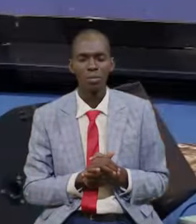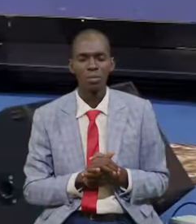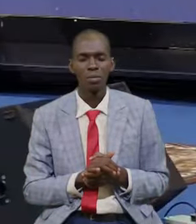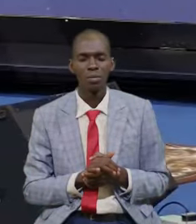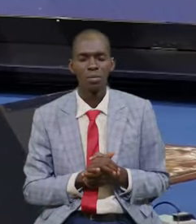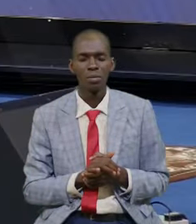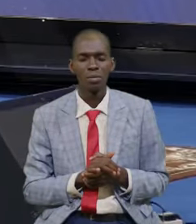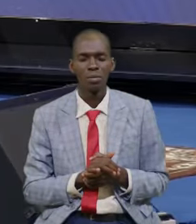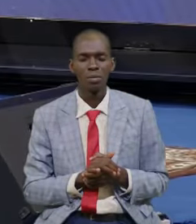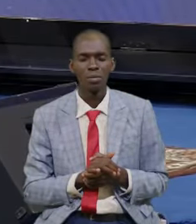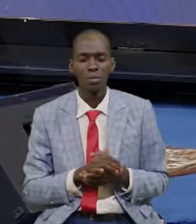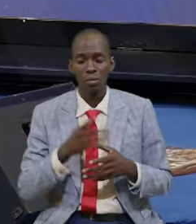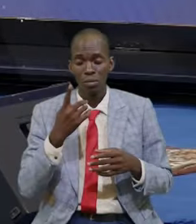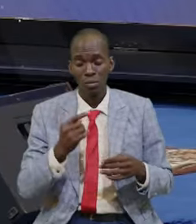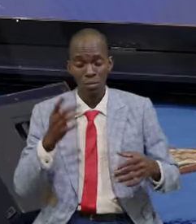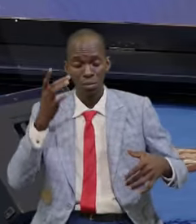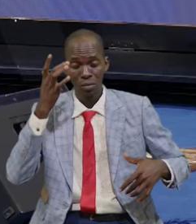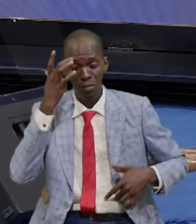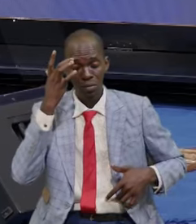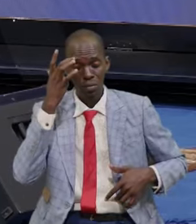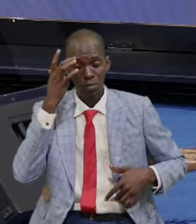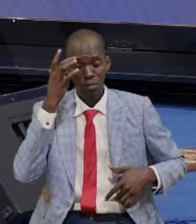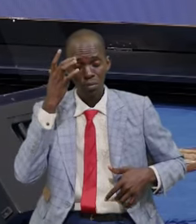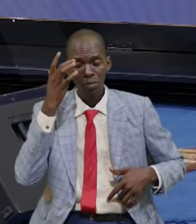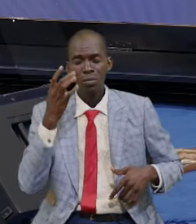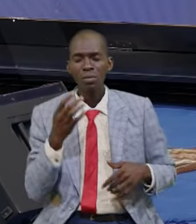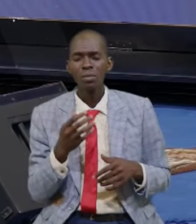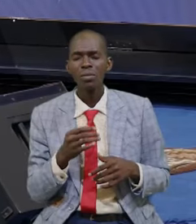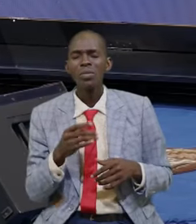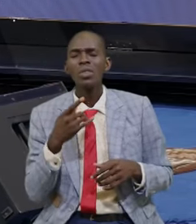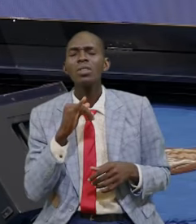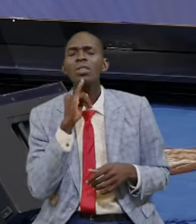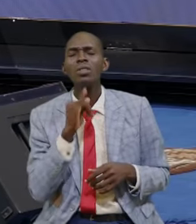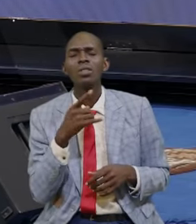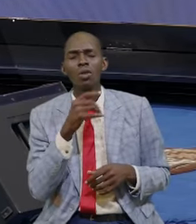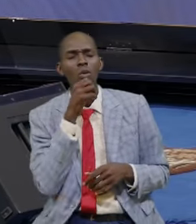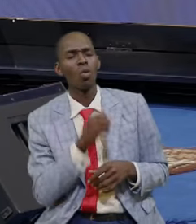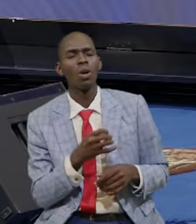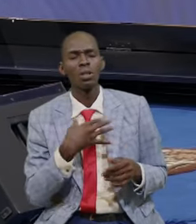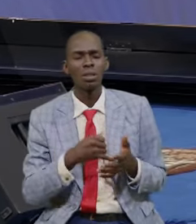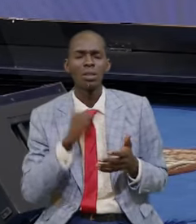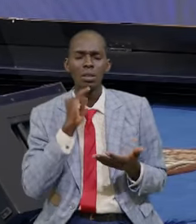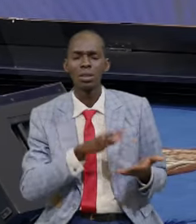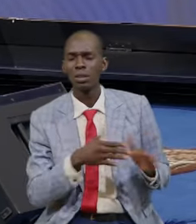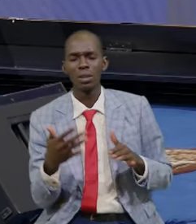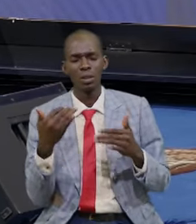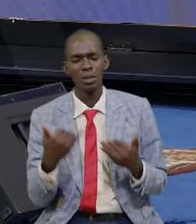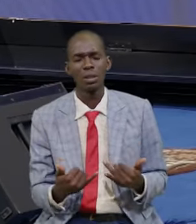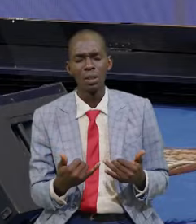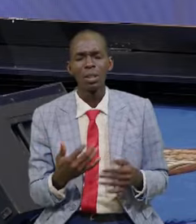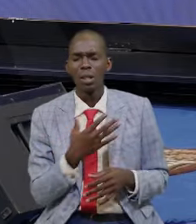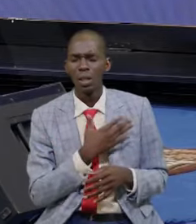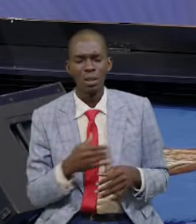The disease of your old father is dead now. And then they say